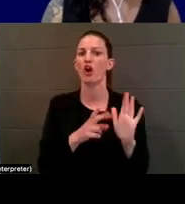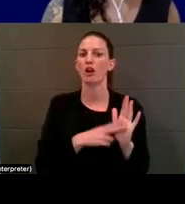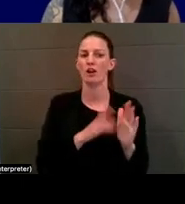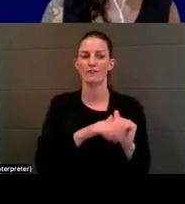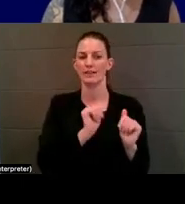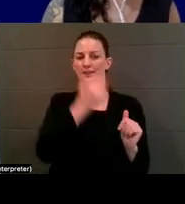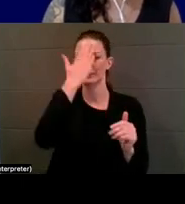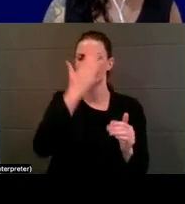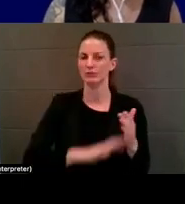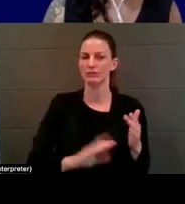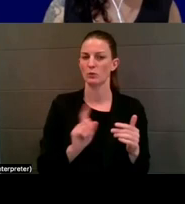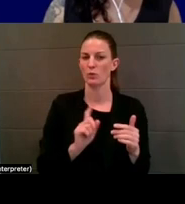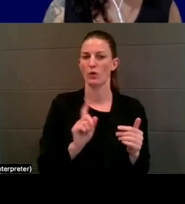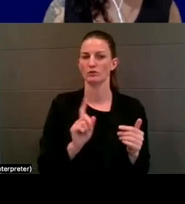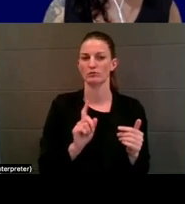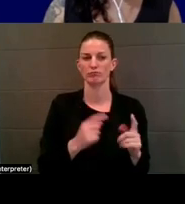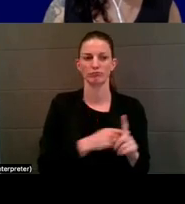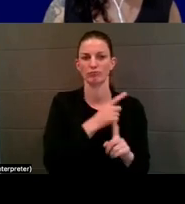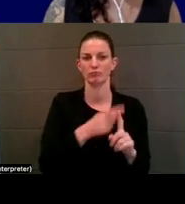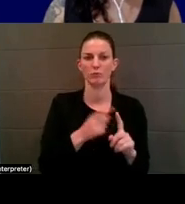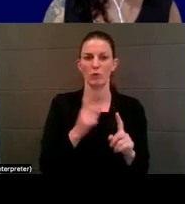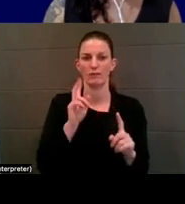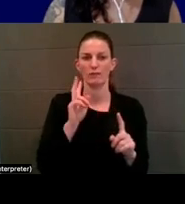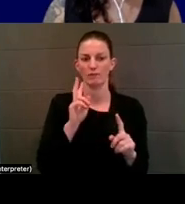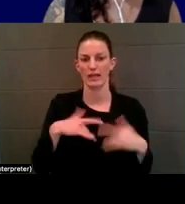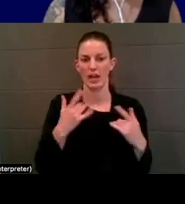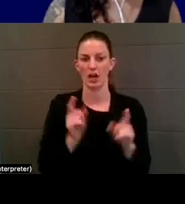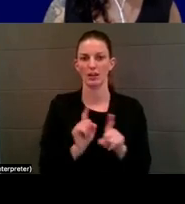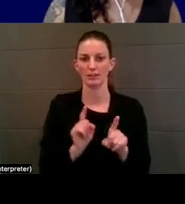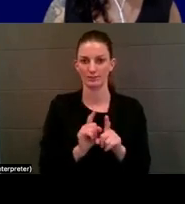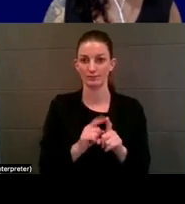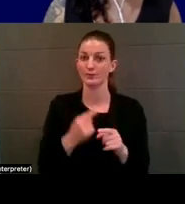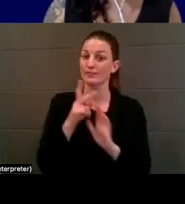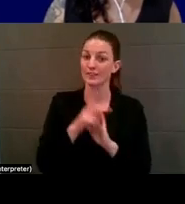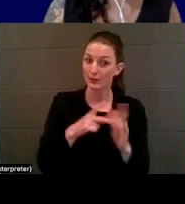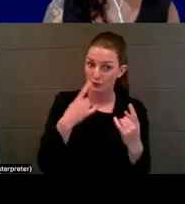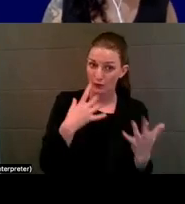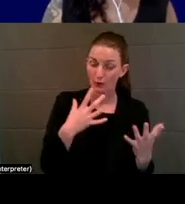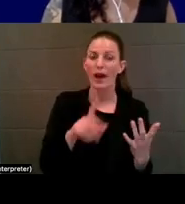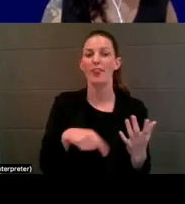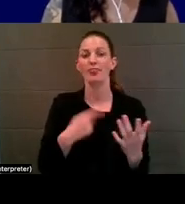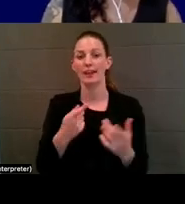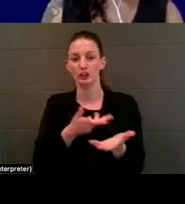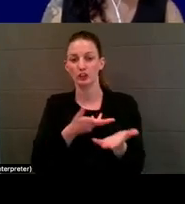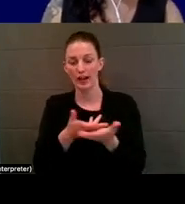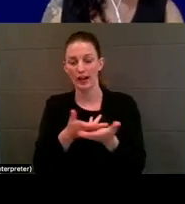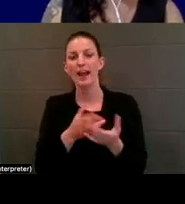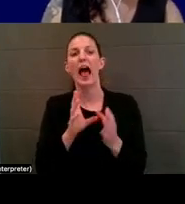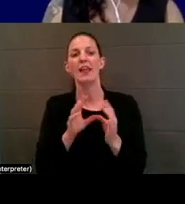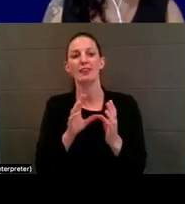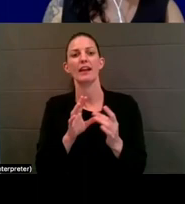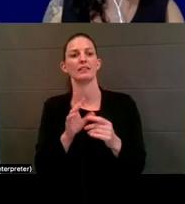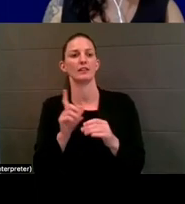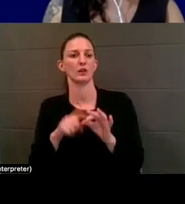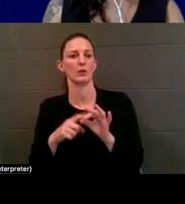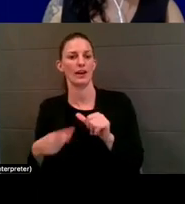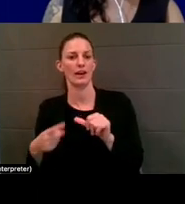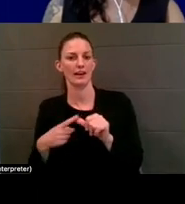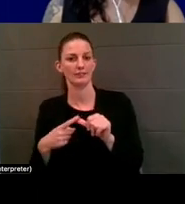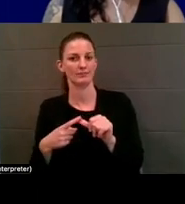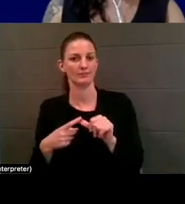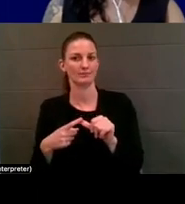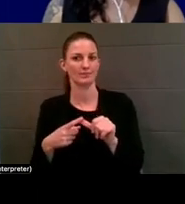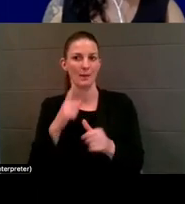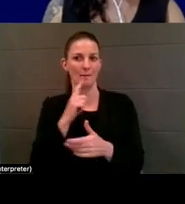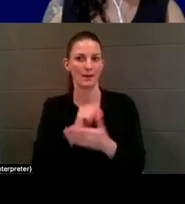So I'm going to play this video and then we'll be able to have a quick chat and move into the Q&A part of this presentation.